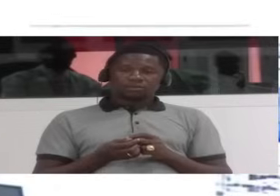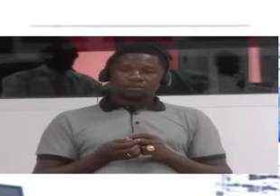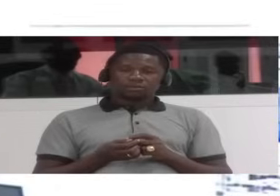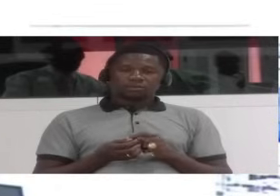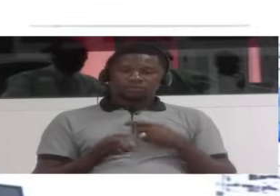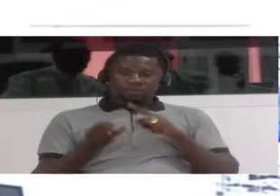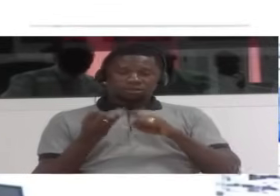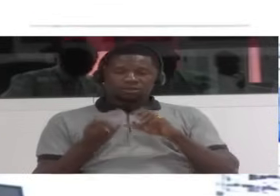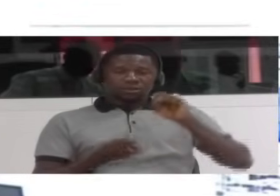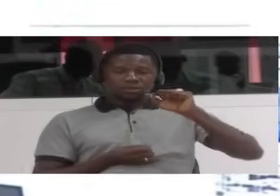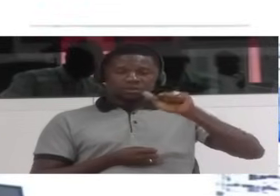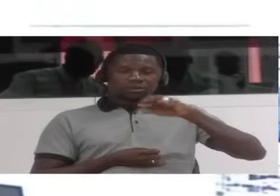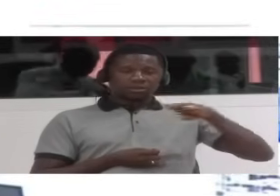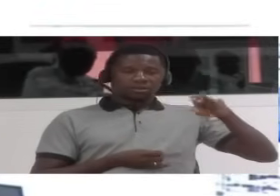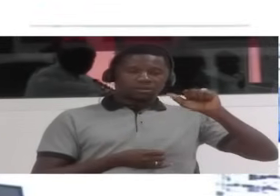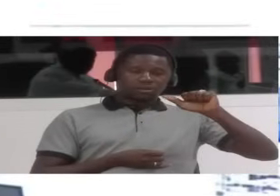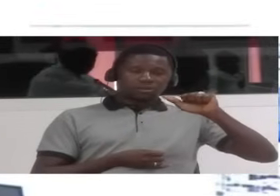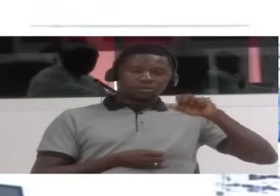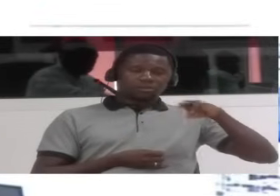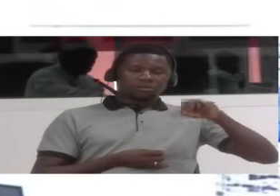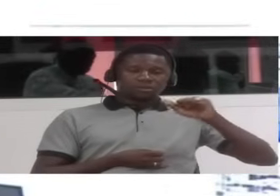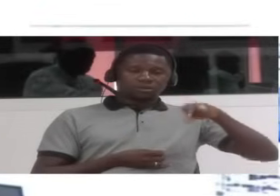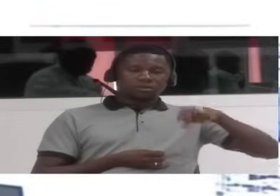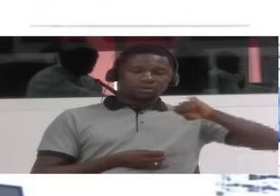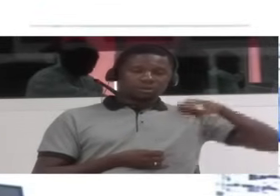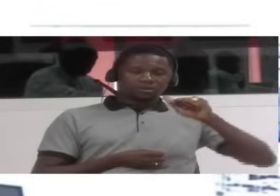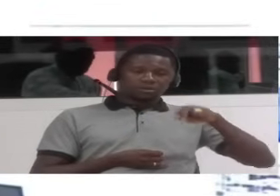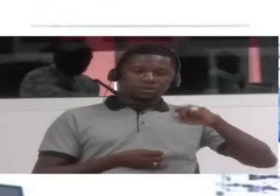This Sana Manjang, Solo Bojang,